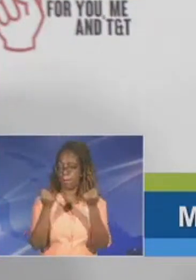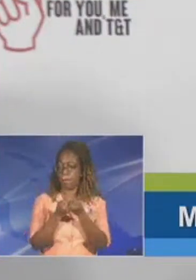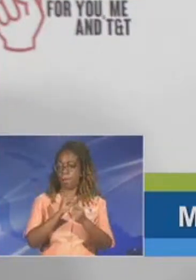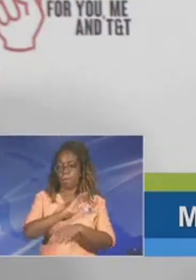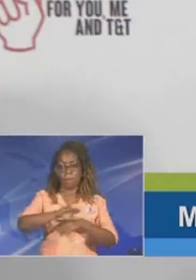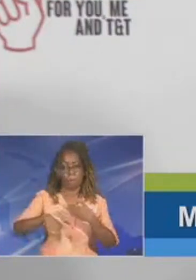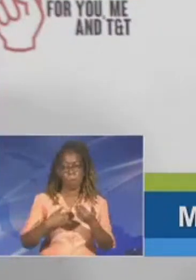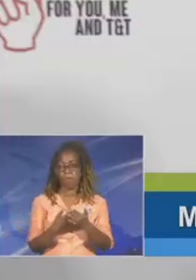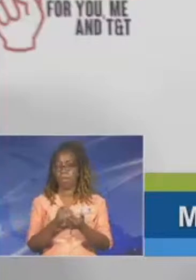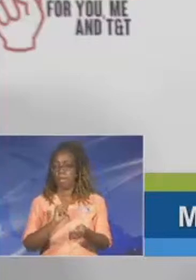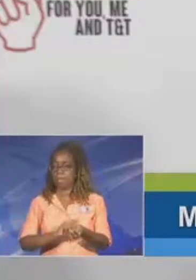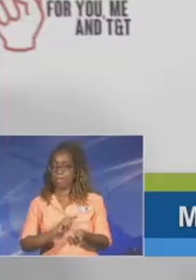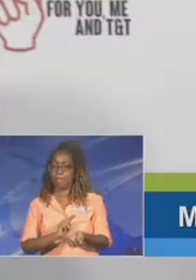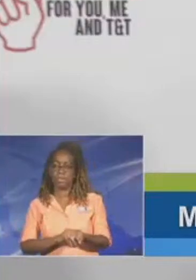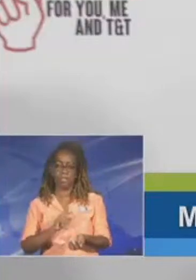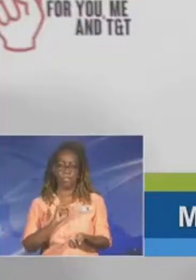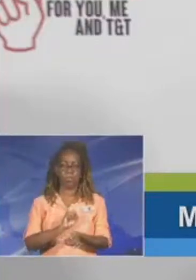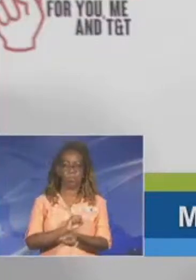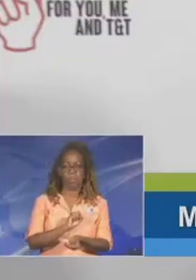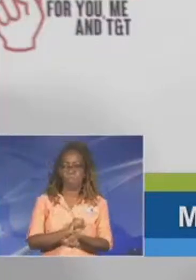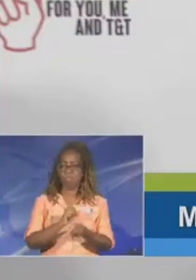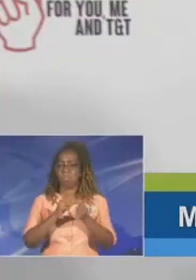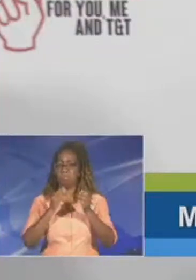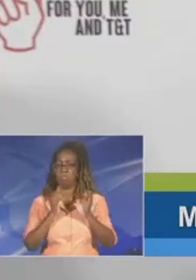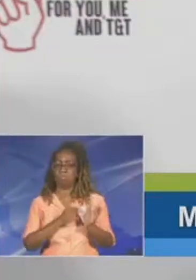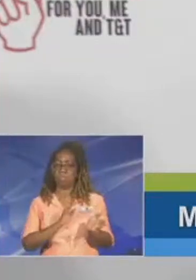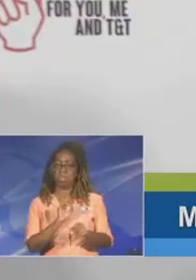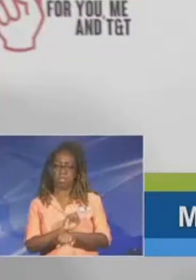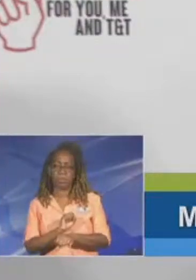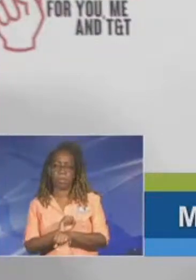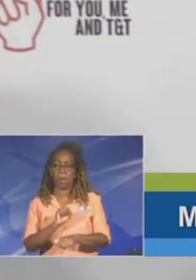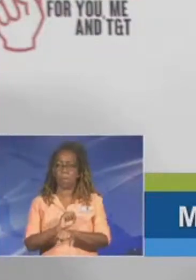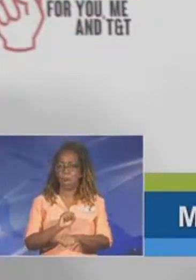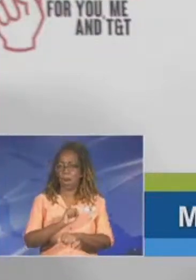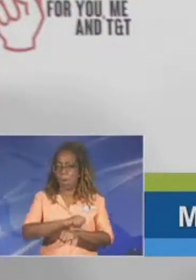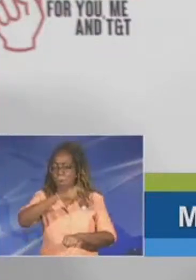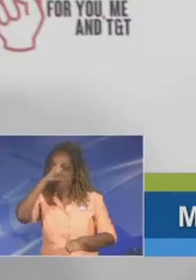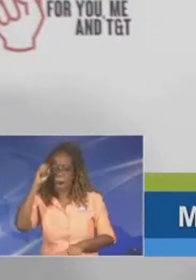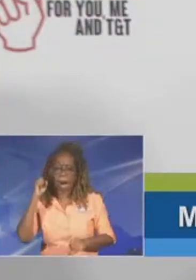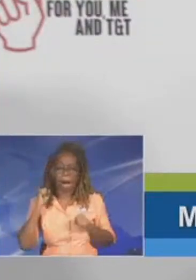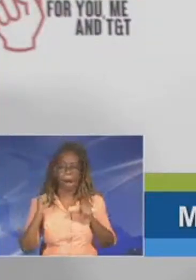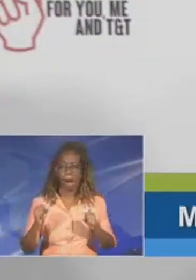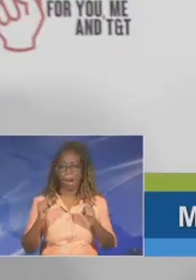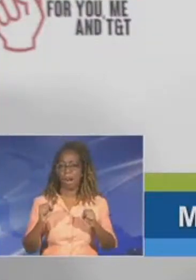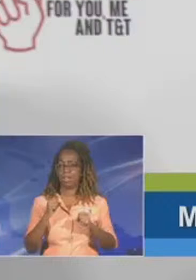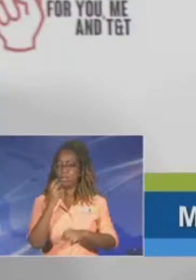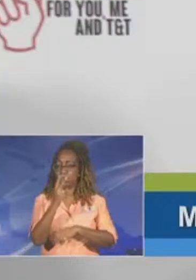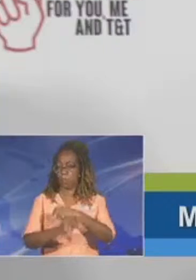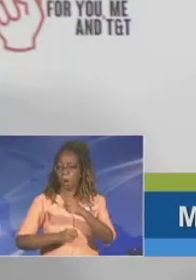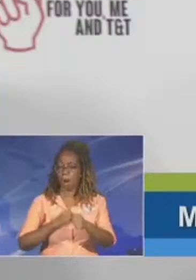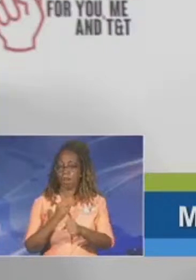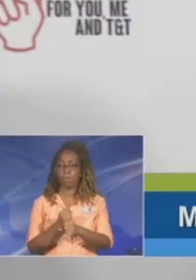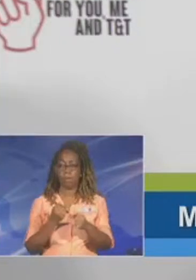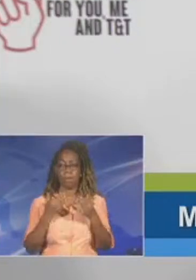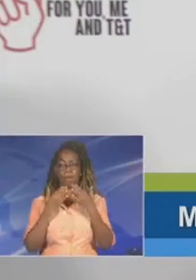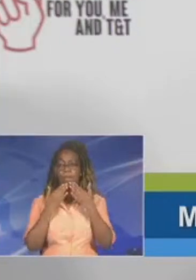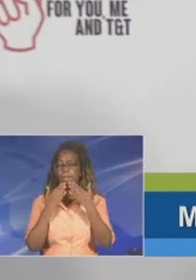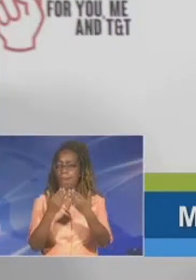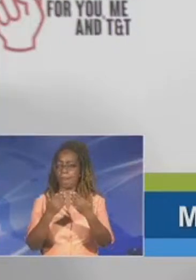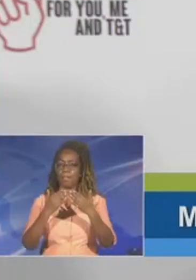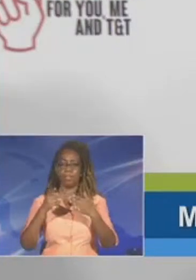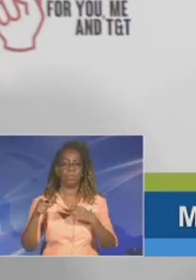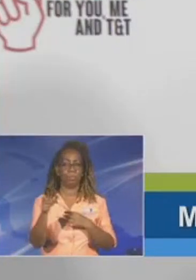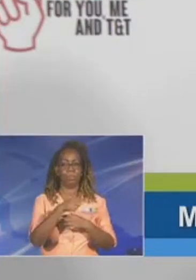medical colleagues that have worked selflessly and tirelessly over the past 2 years, we would like to thank you for your